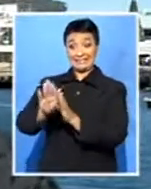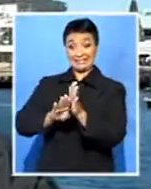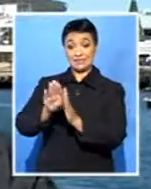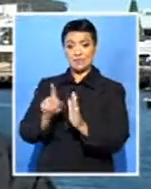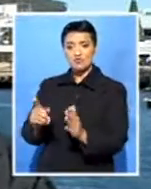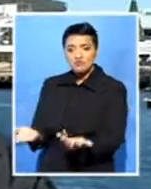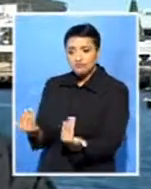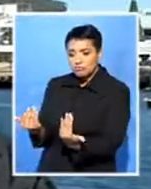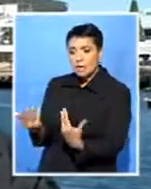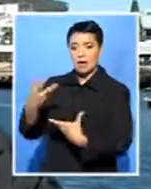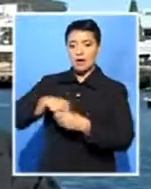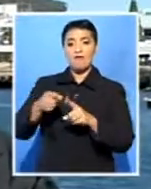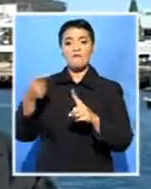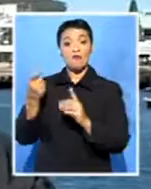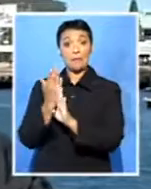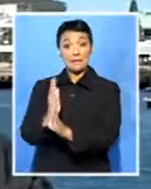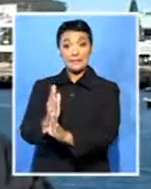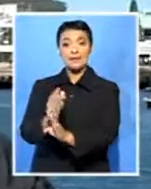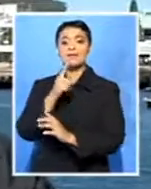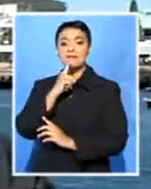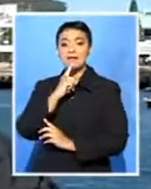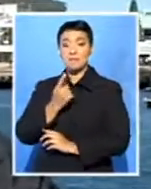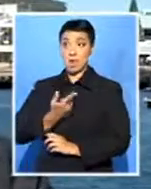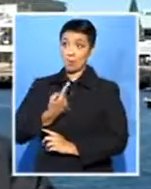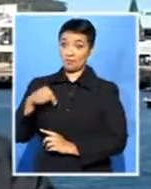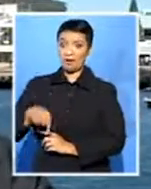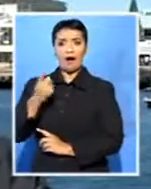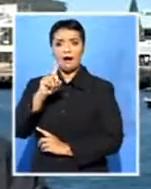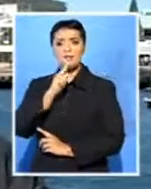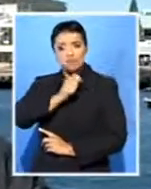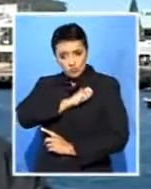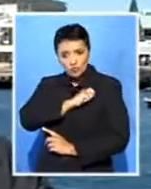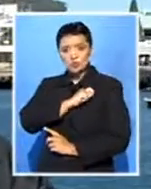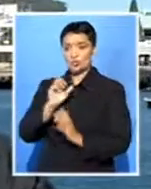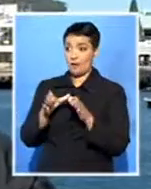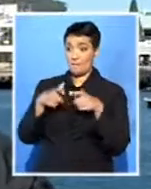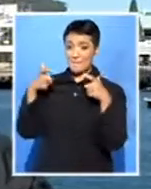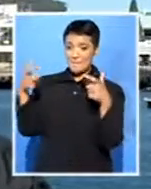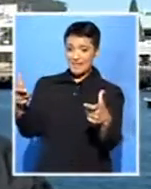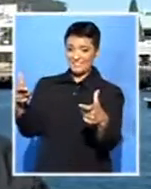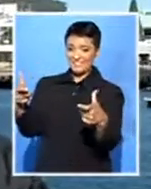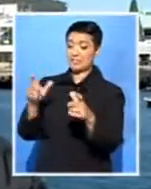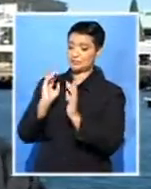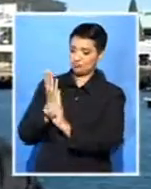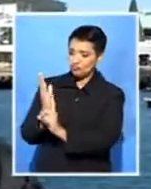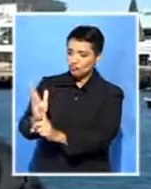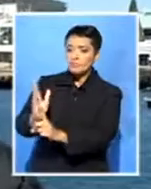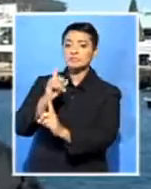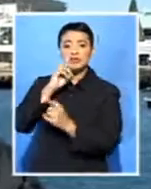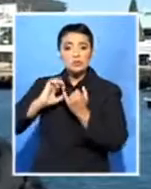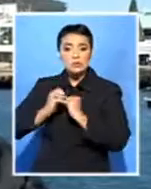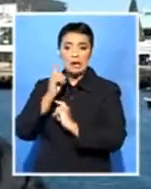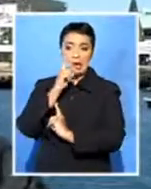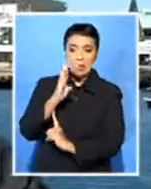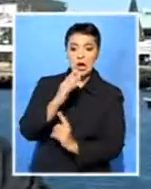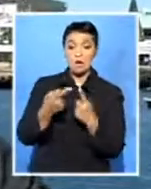sailors from the Royal Cape Sailing Academy are not just sailing on the academy boats. They're starting to filter through to some of the larger crews. And some of these guys are going on to sail in